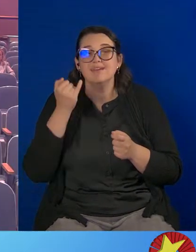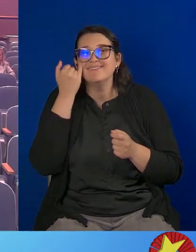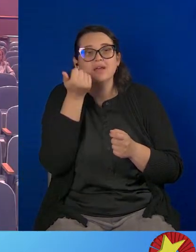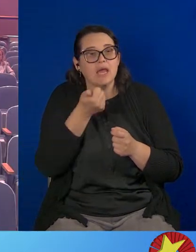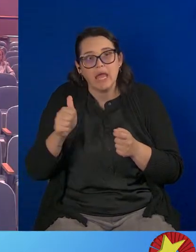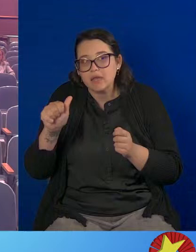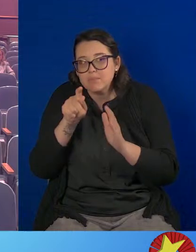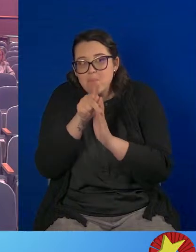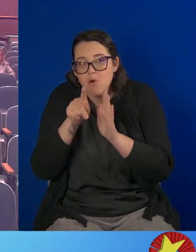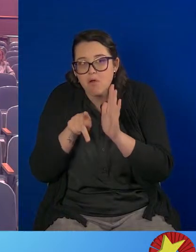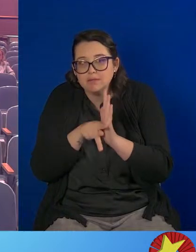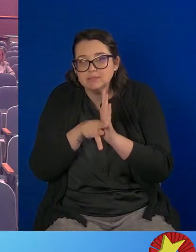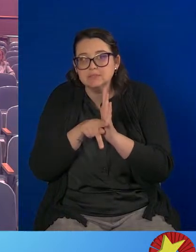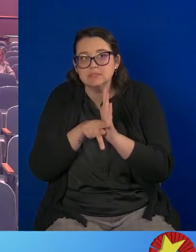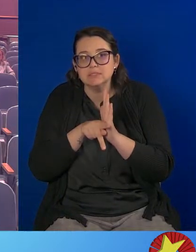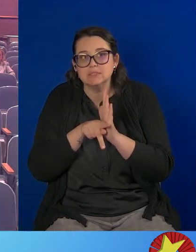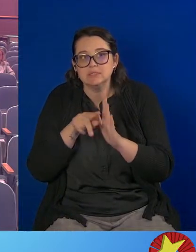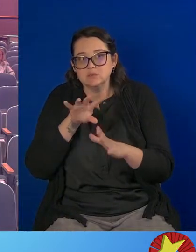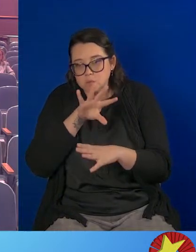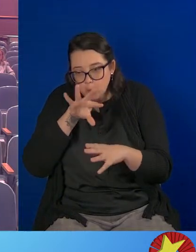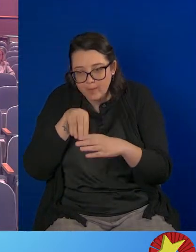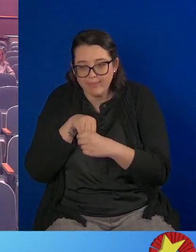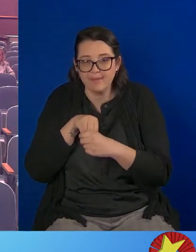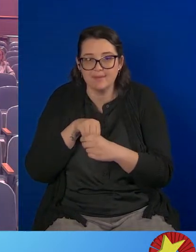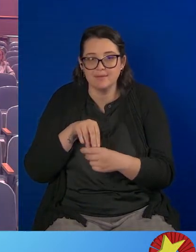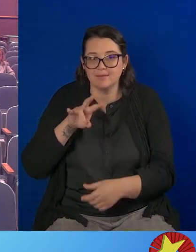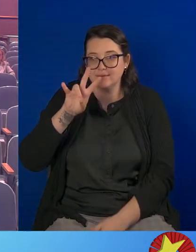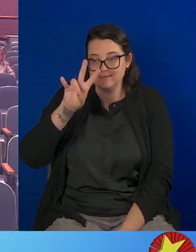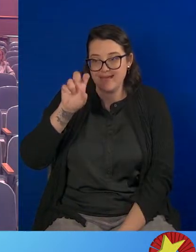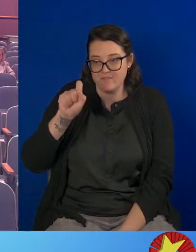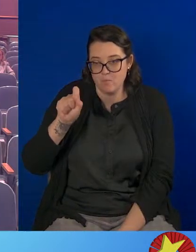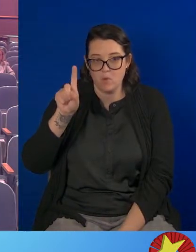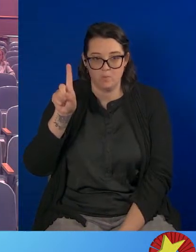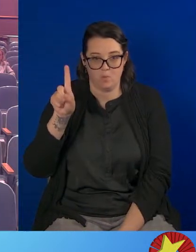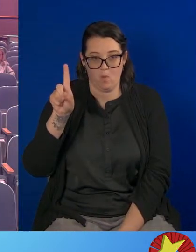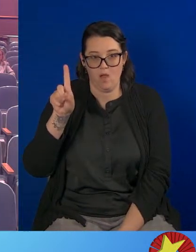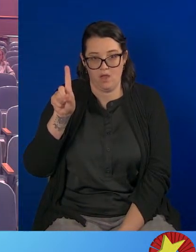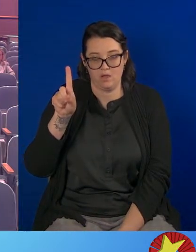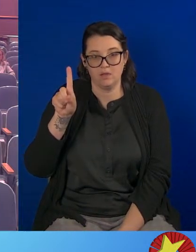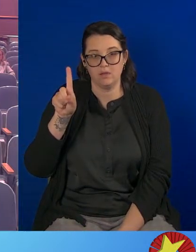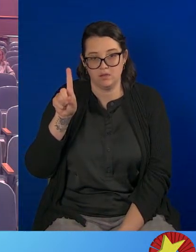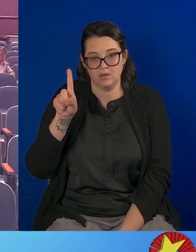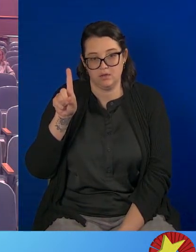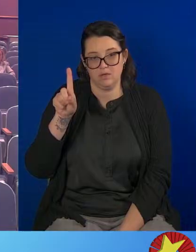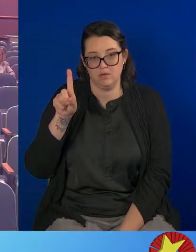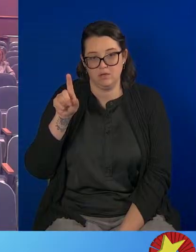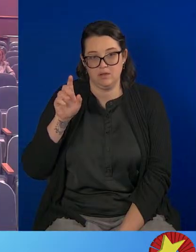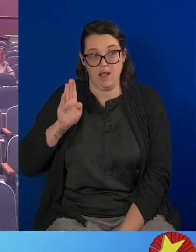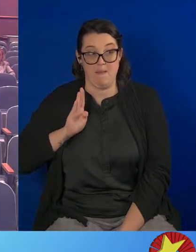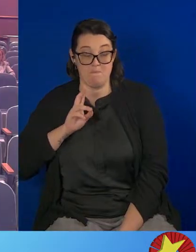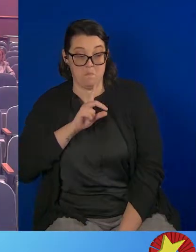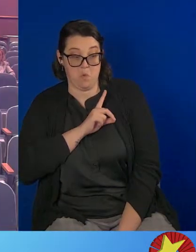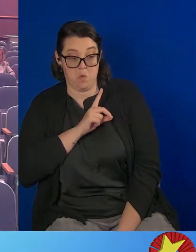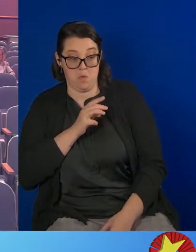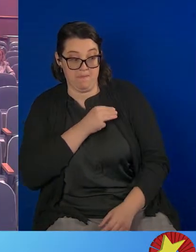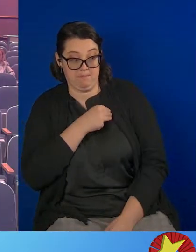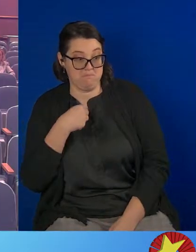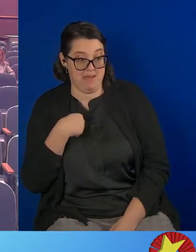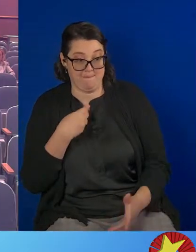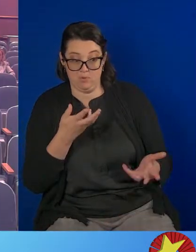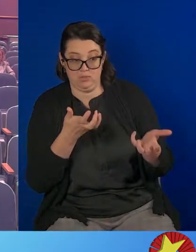policies listed within 7.1 that a board member does not want